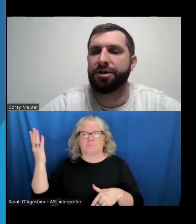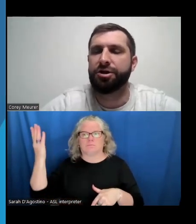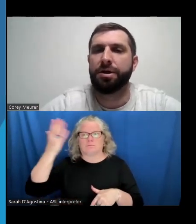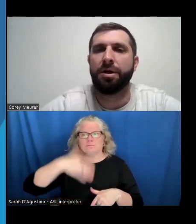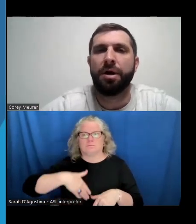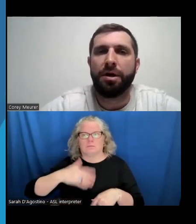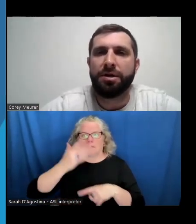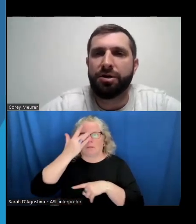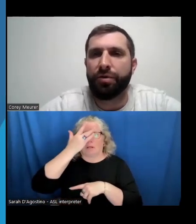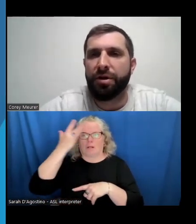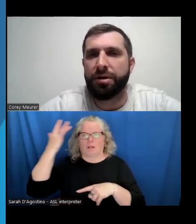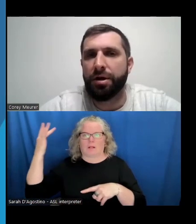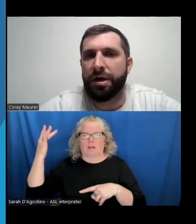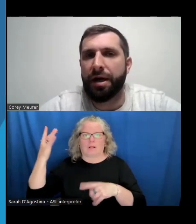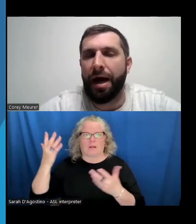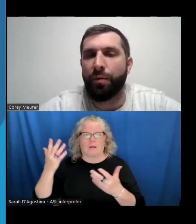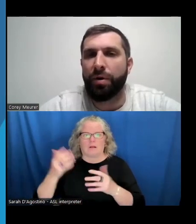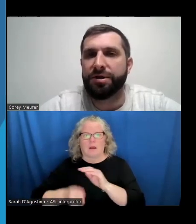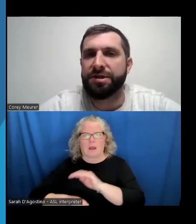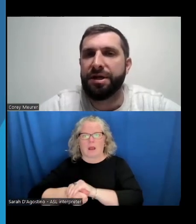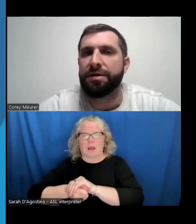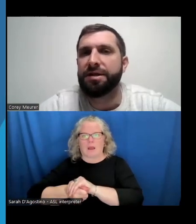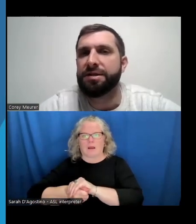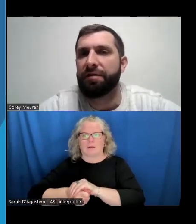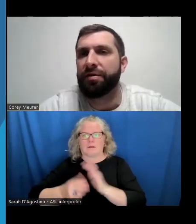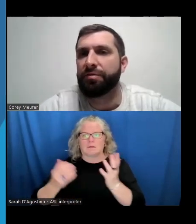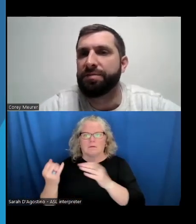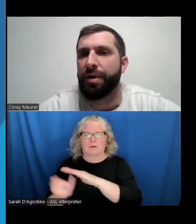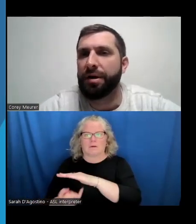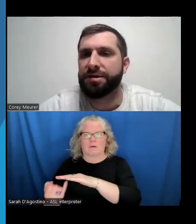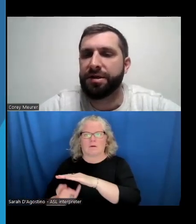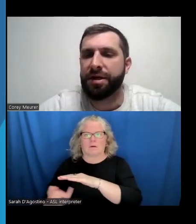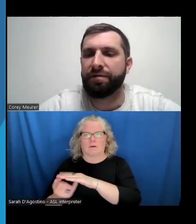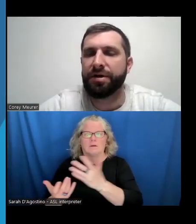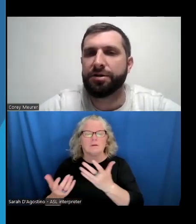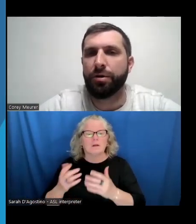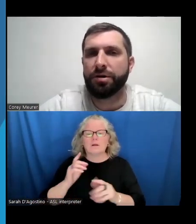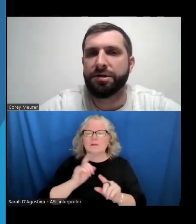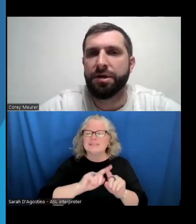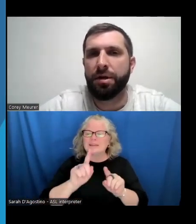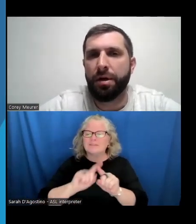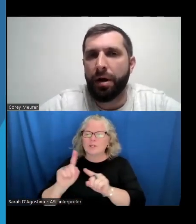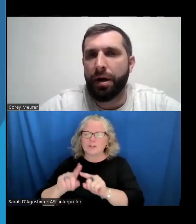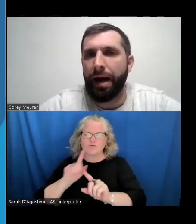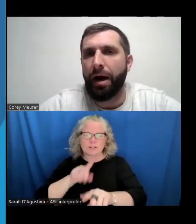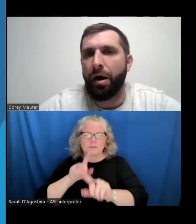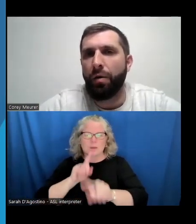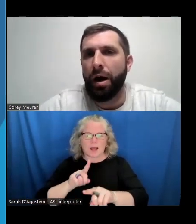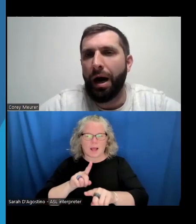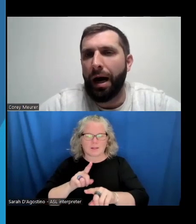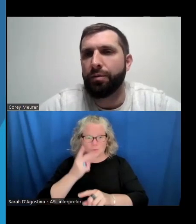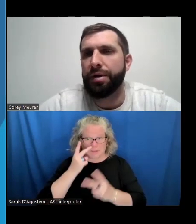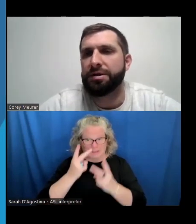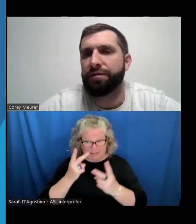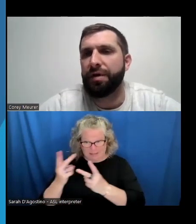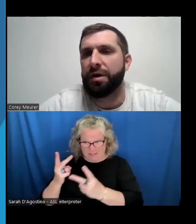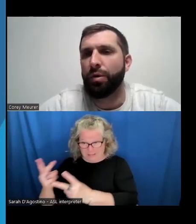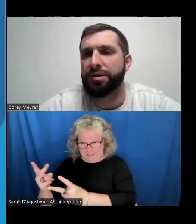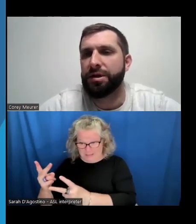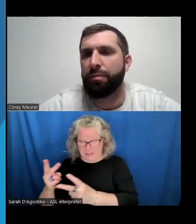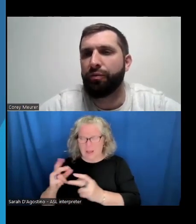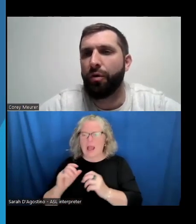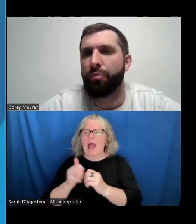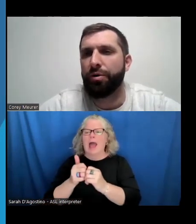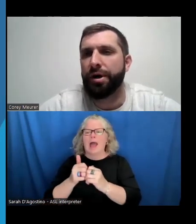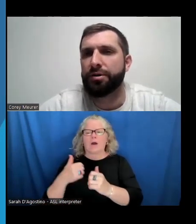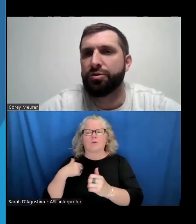of isolation. So really looking at when we're seeing these different responses in individuals, now, how do we intervene and